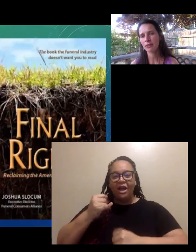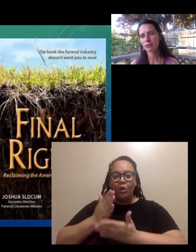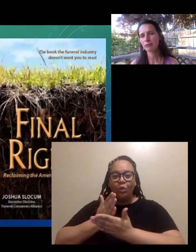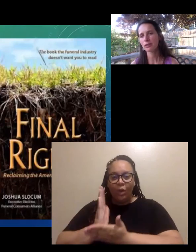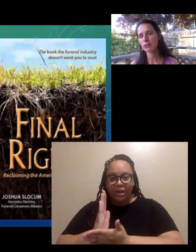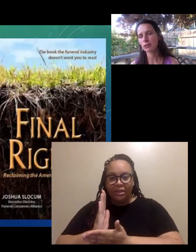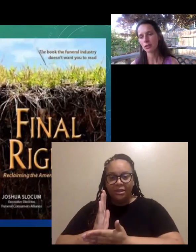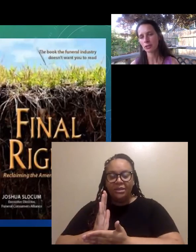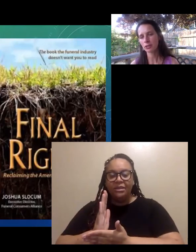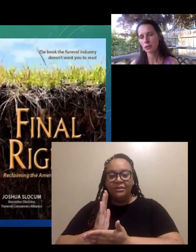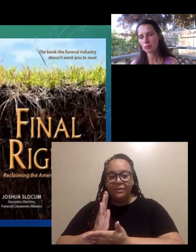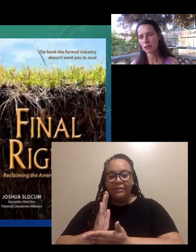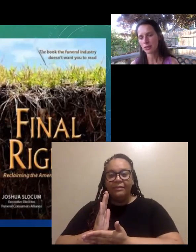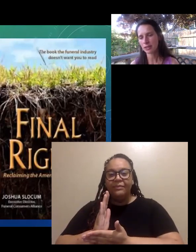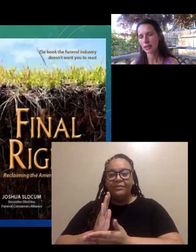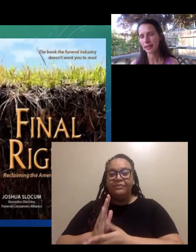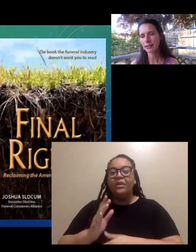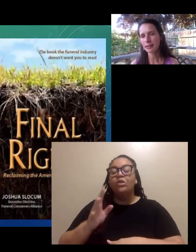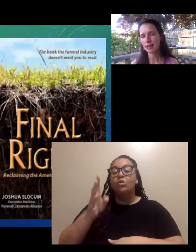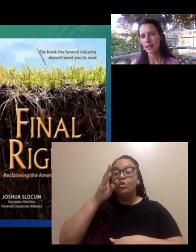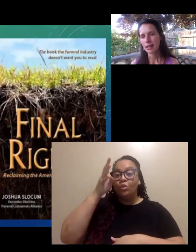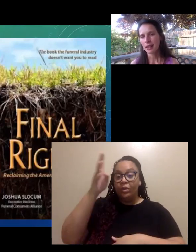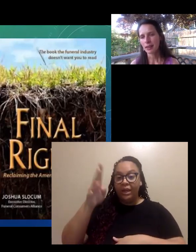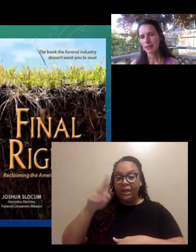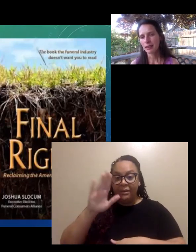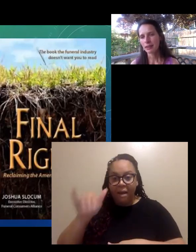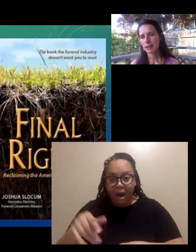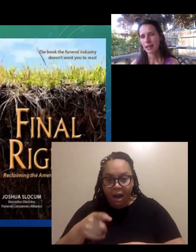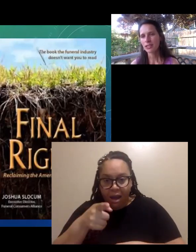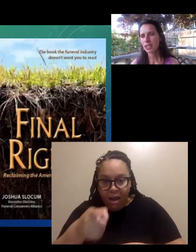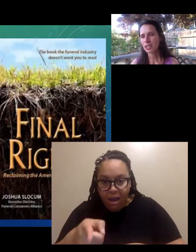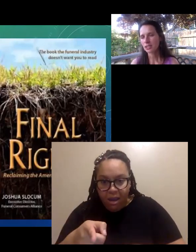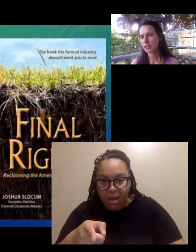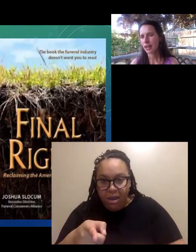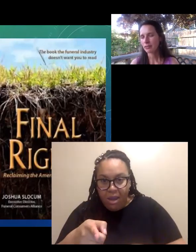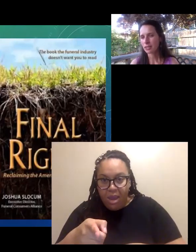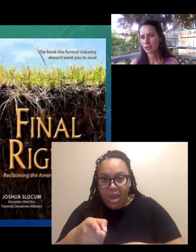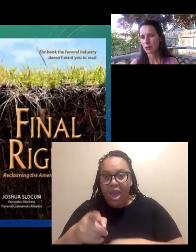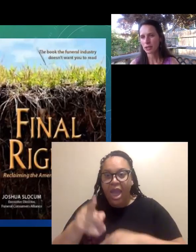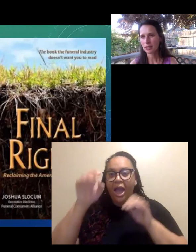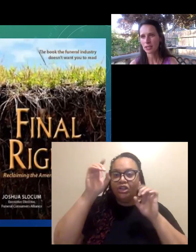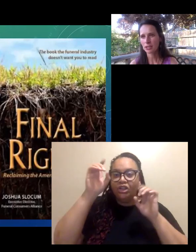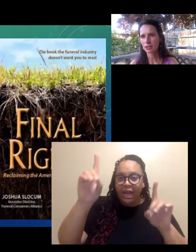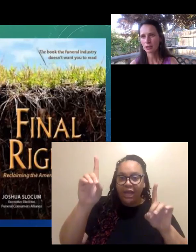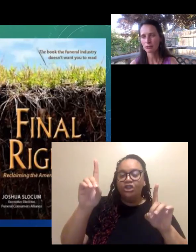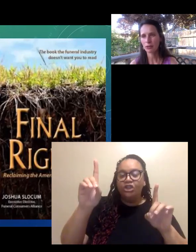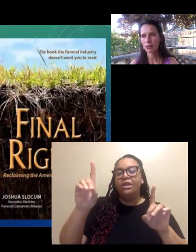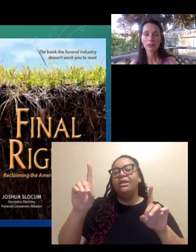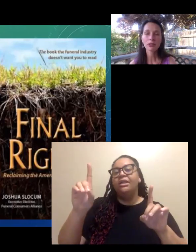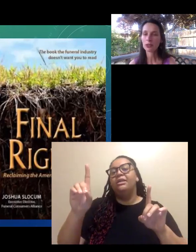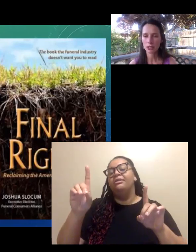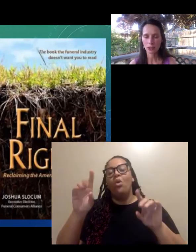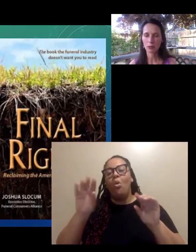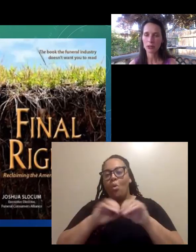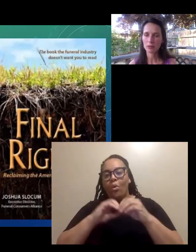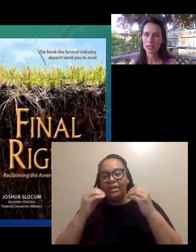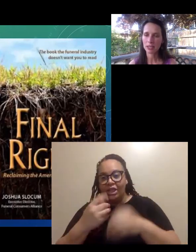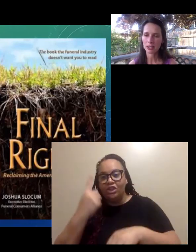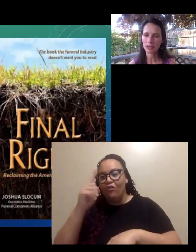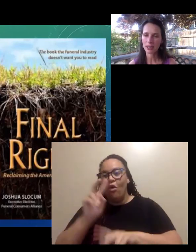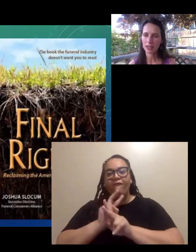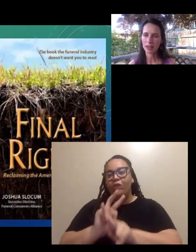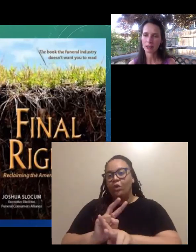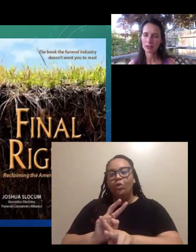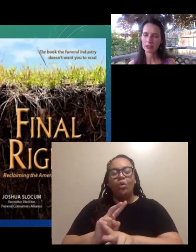of the Funeral Consumers Alliance and their education and advocacy organization for funeral consumers,